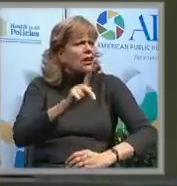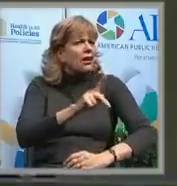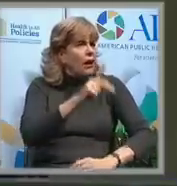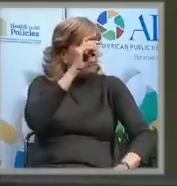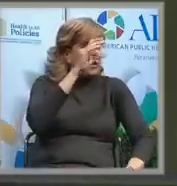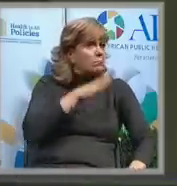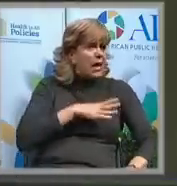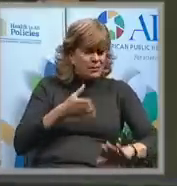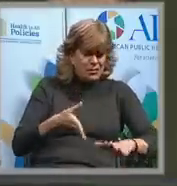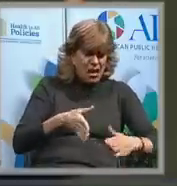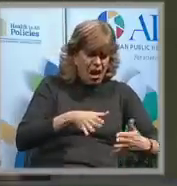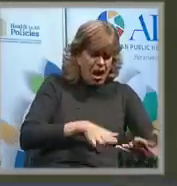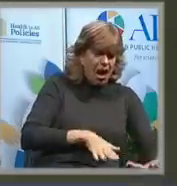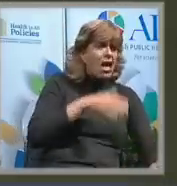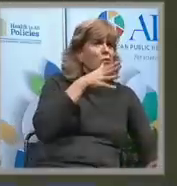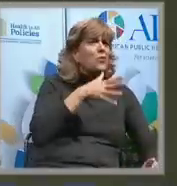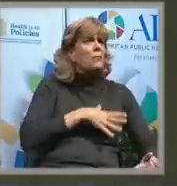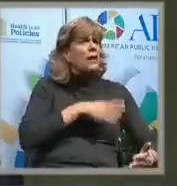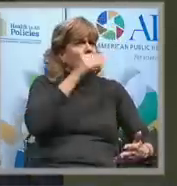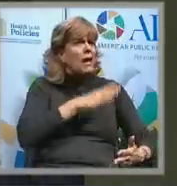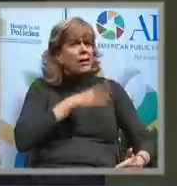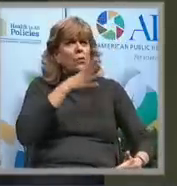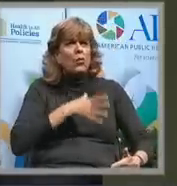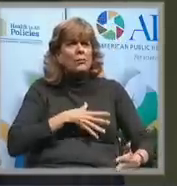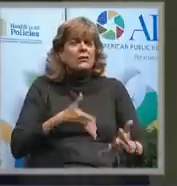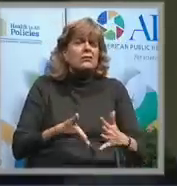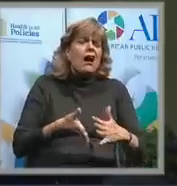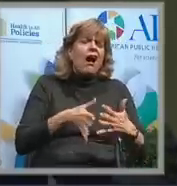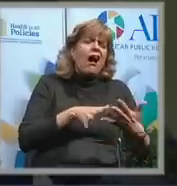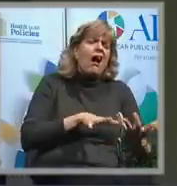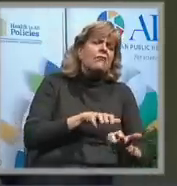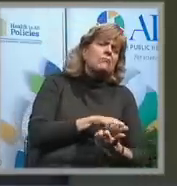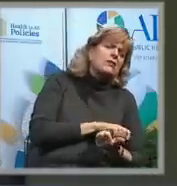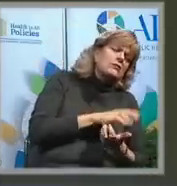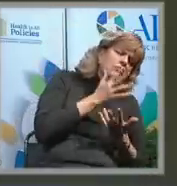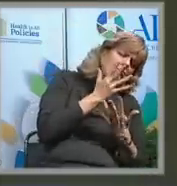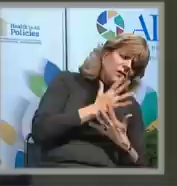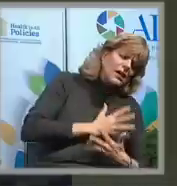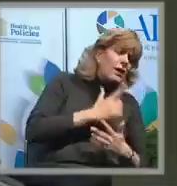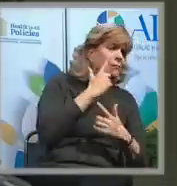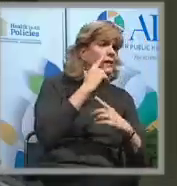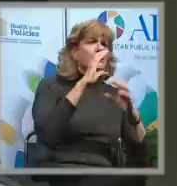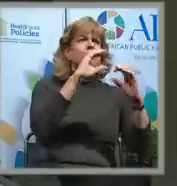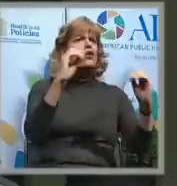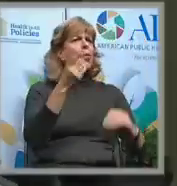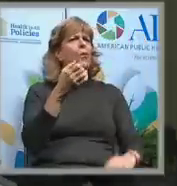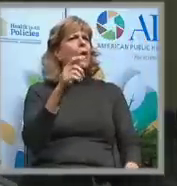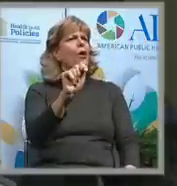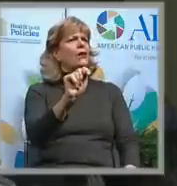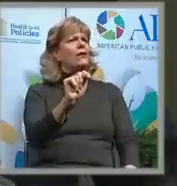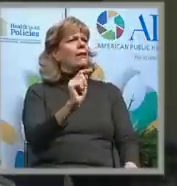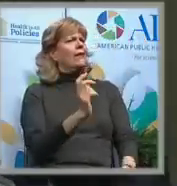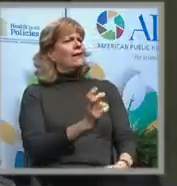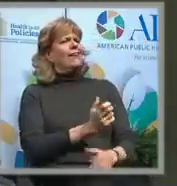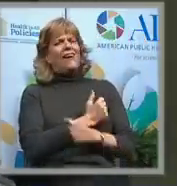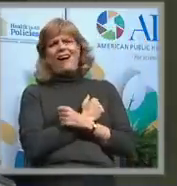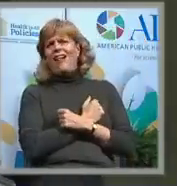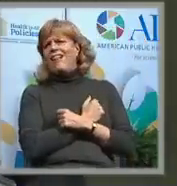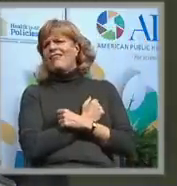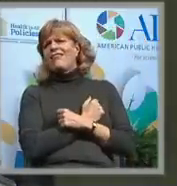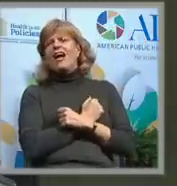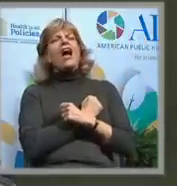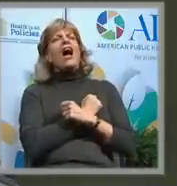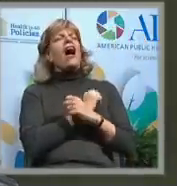die miserably. Men and women die miserably every day because of a lack of what is found there. I begin with words from our beloved and now late